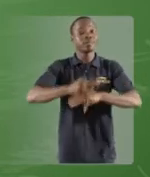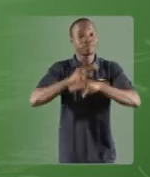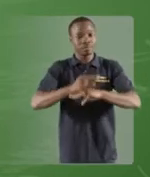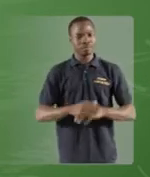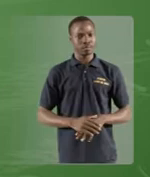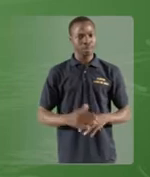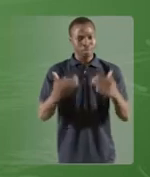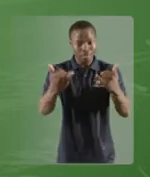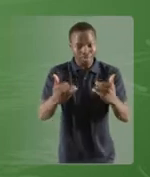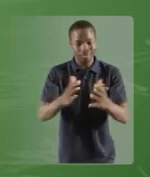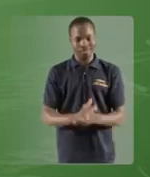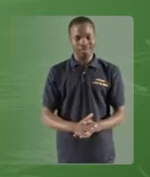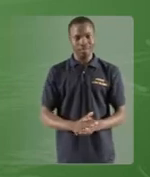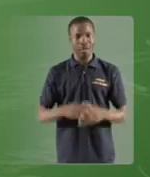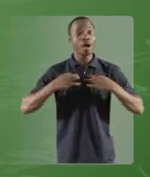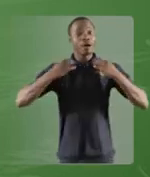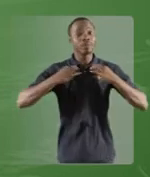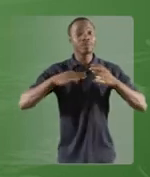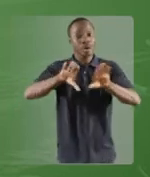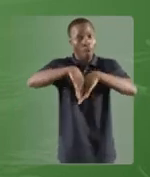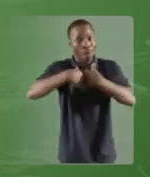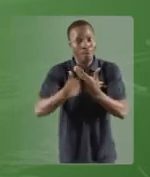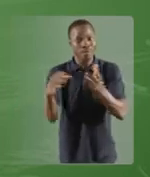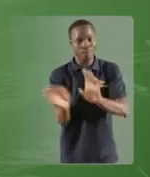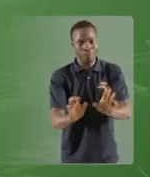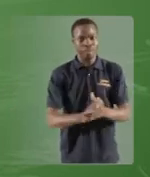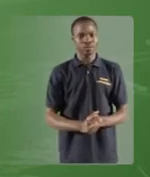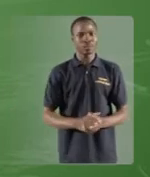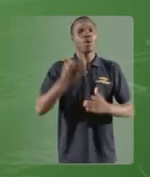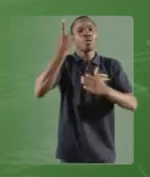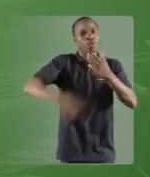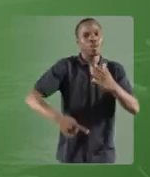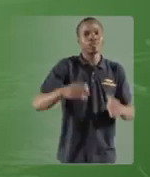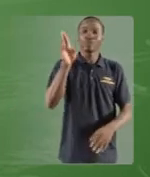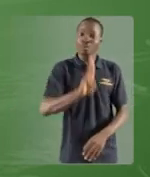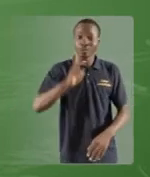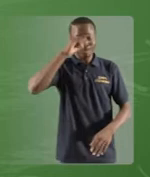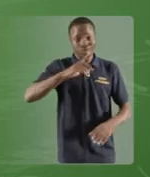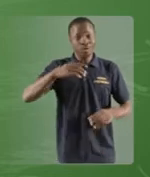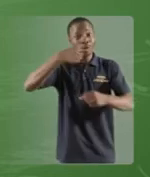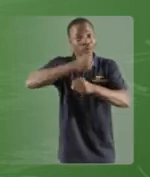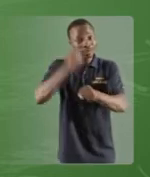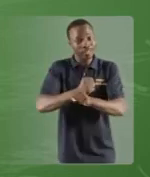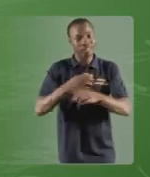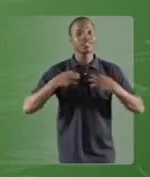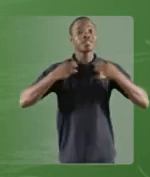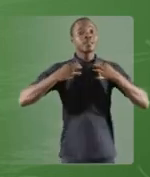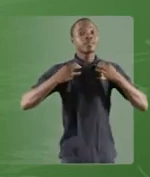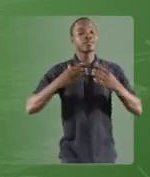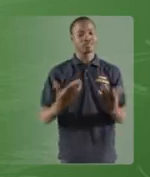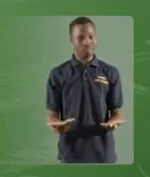how are these clothes made? What do we use to make these clothes? Of course, these clothes are not made